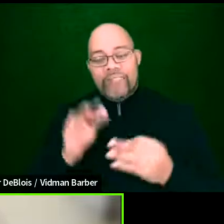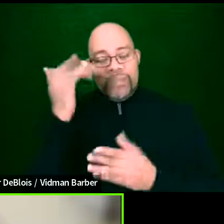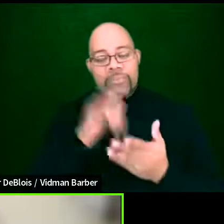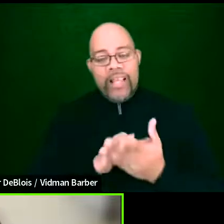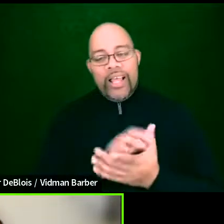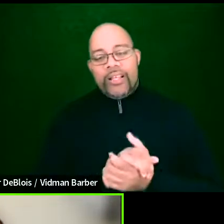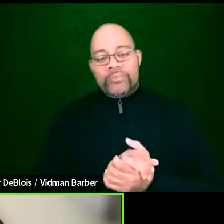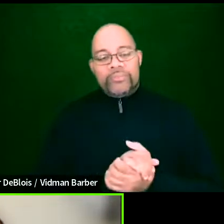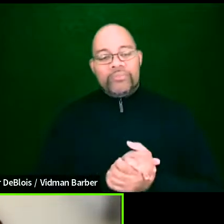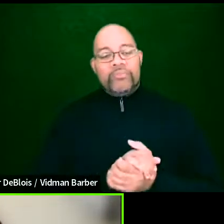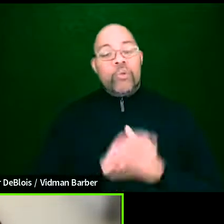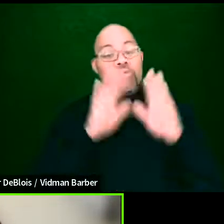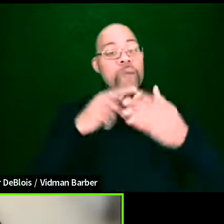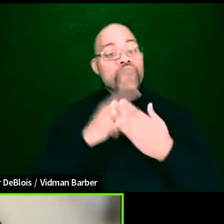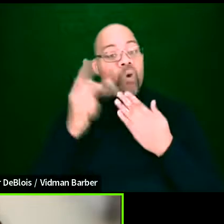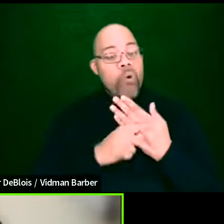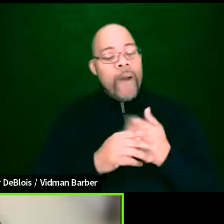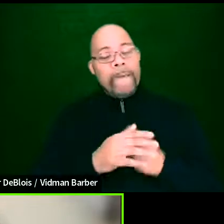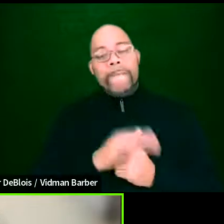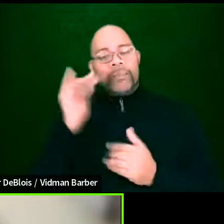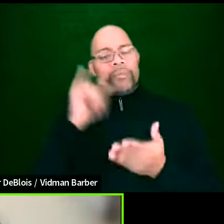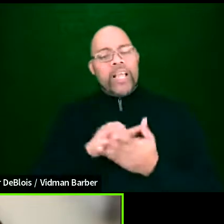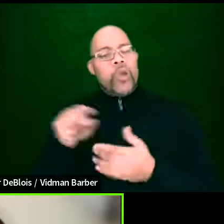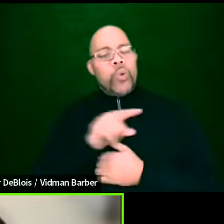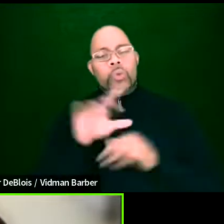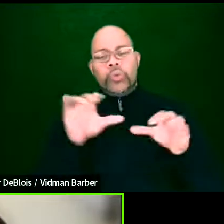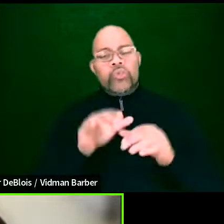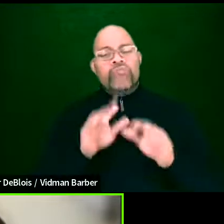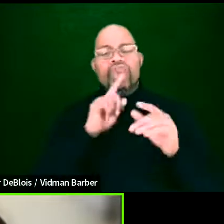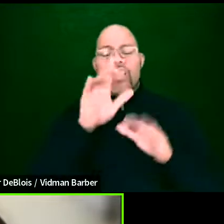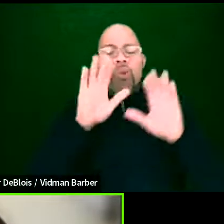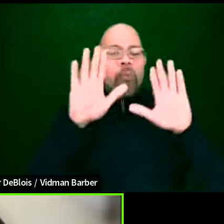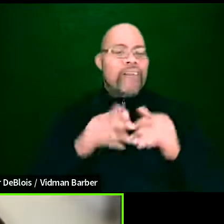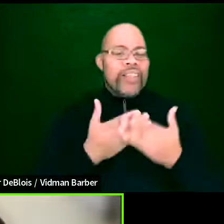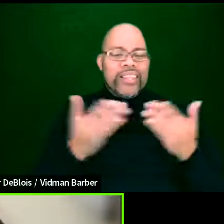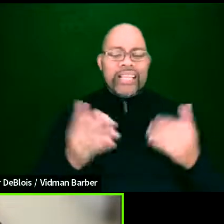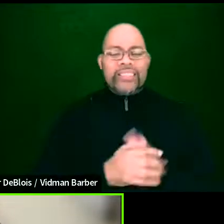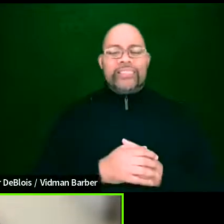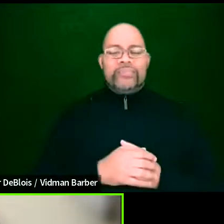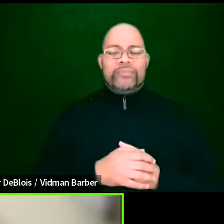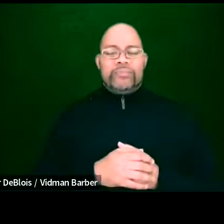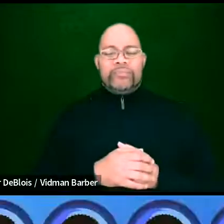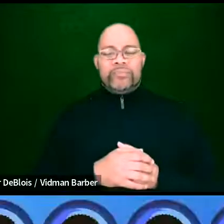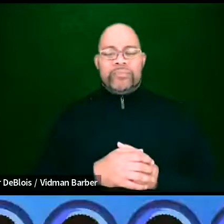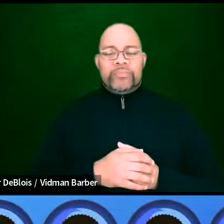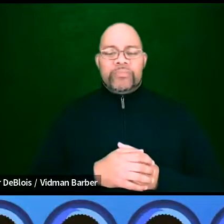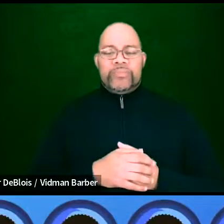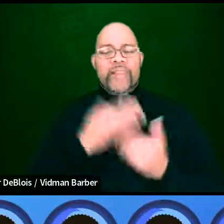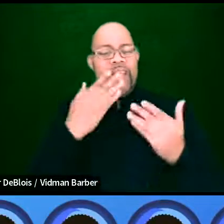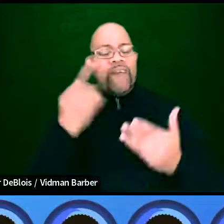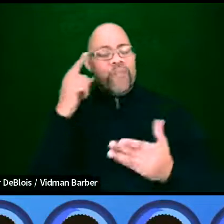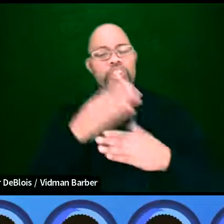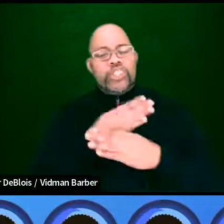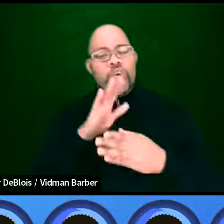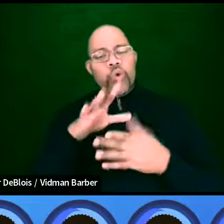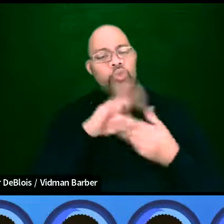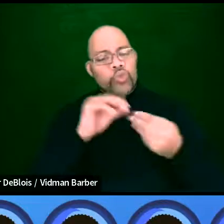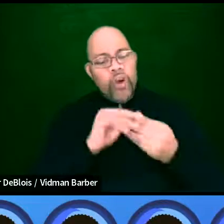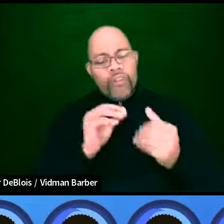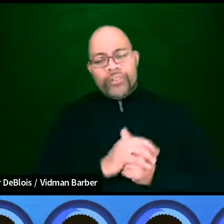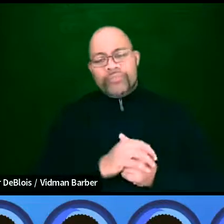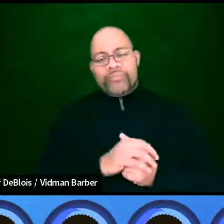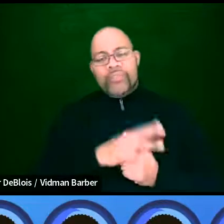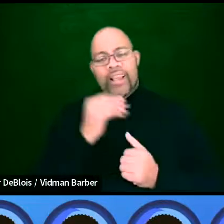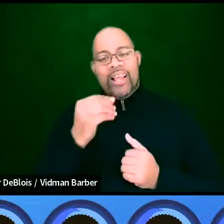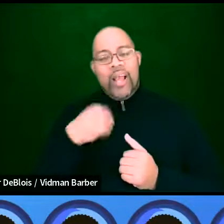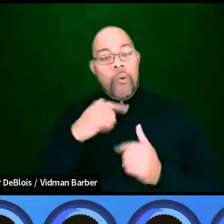it is a great program. And it seems like you guys are doing really, really great stuff there. So thank you for sharing your story.